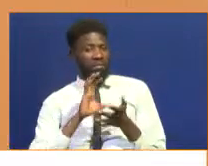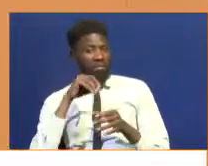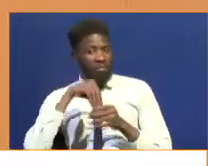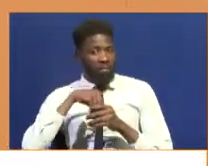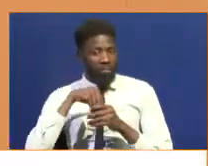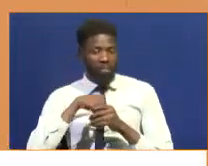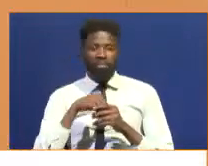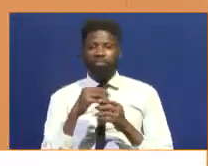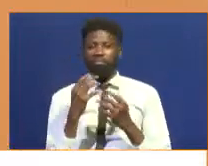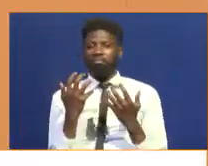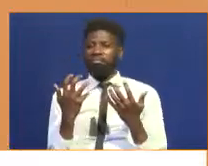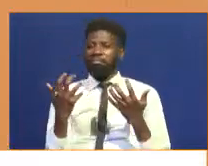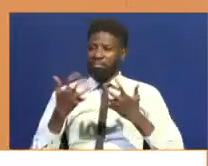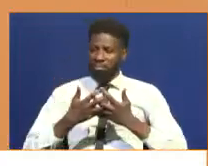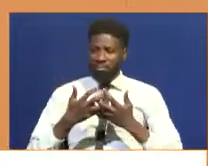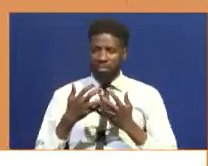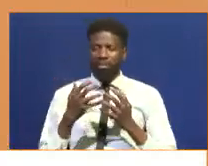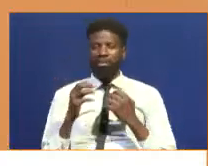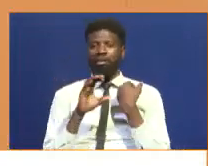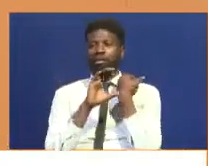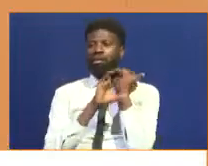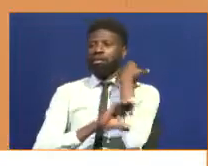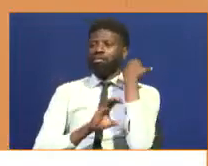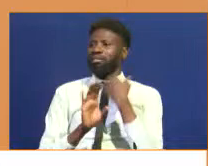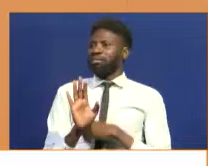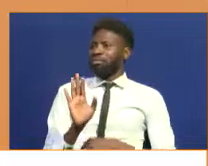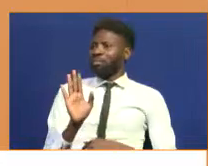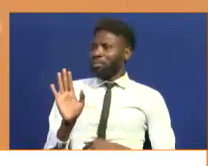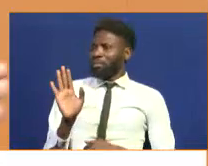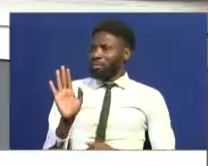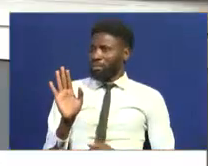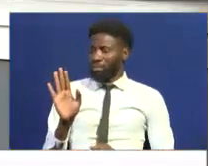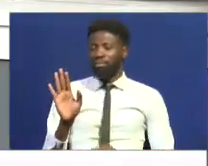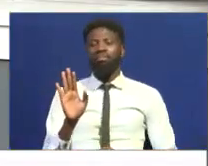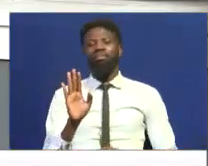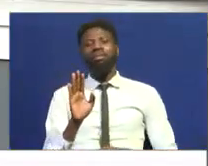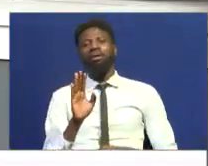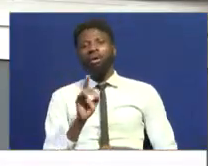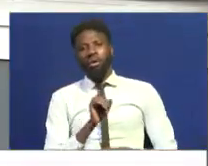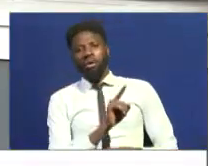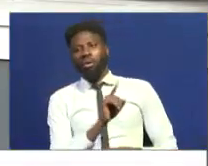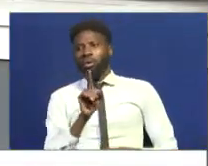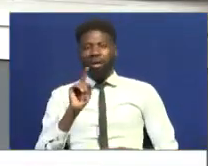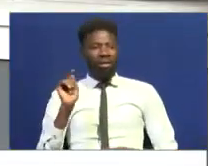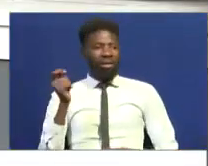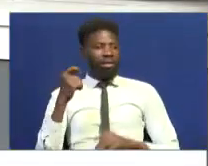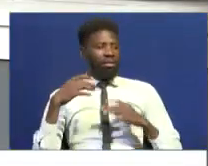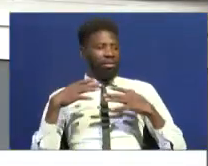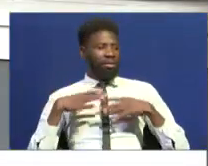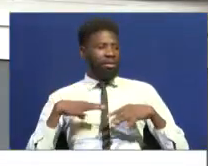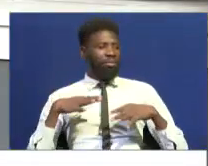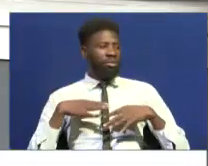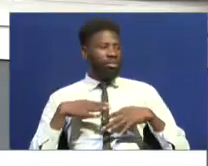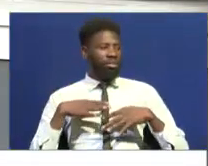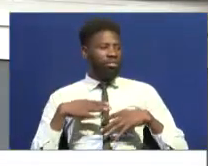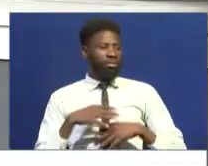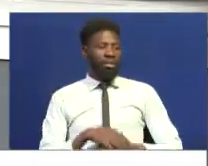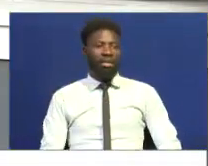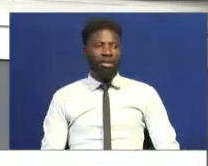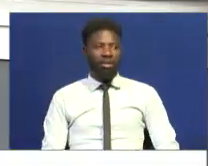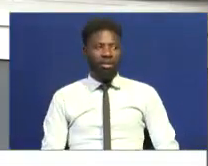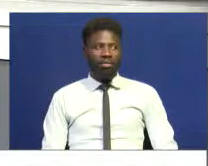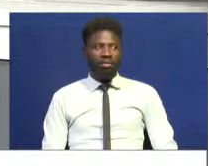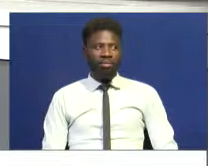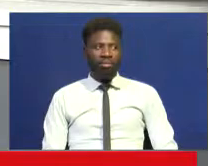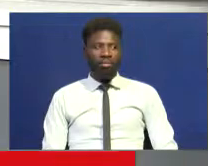Yes. And so it's the desire, you know, of each and every Kenyan that, you know, this issue is resolved amicably and as quickly as possible